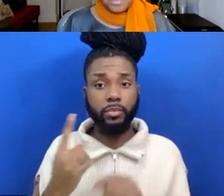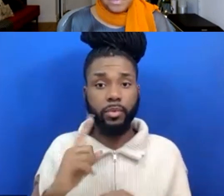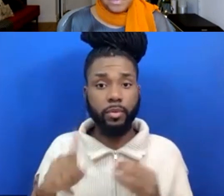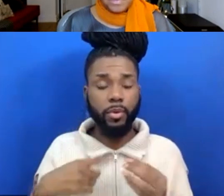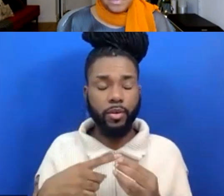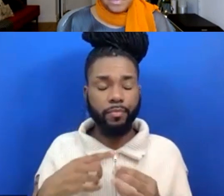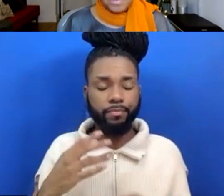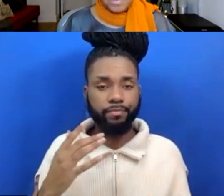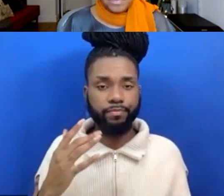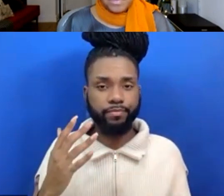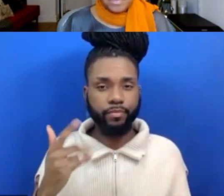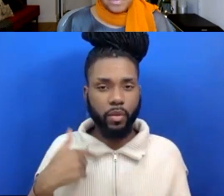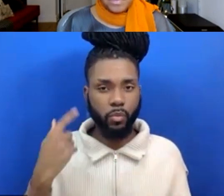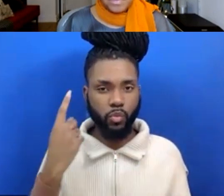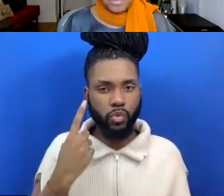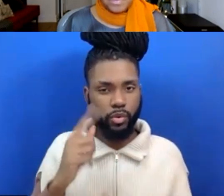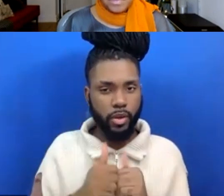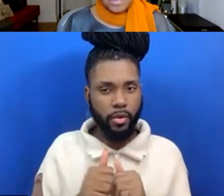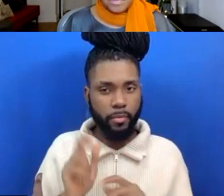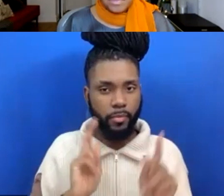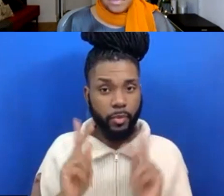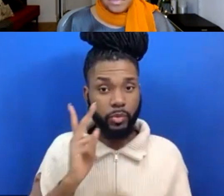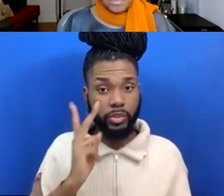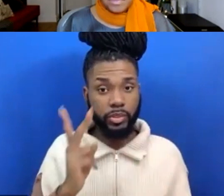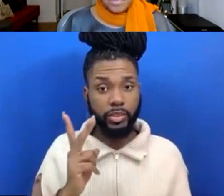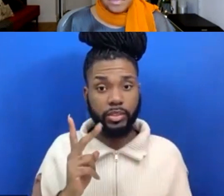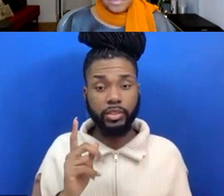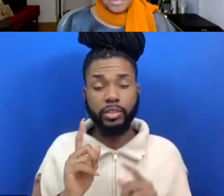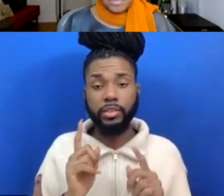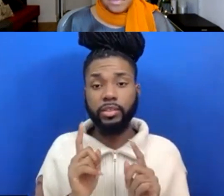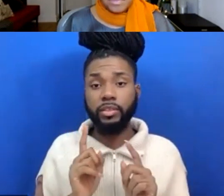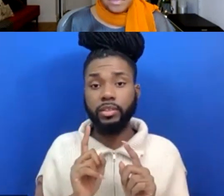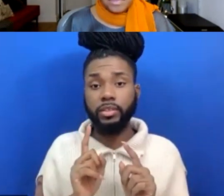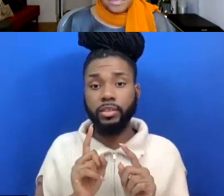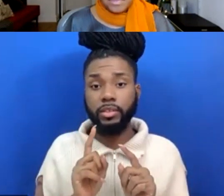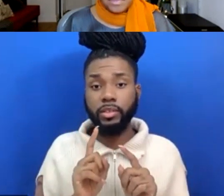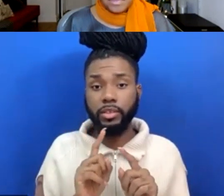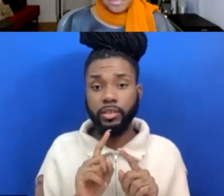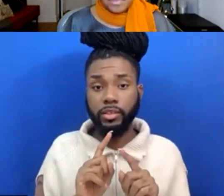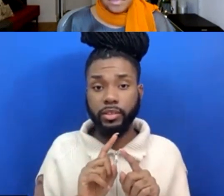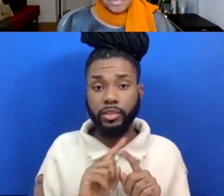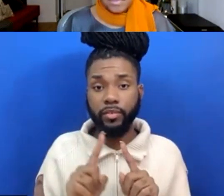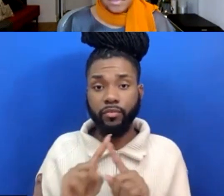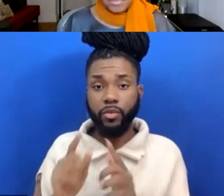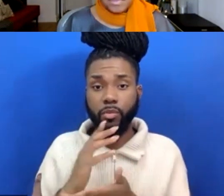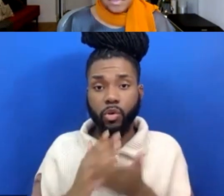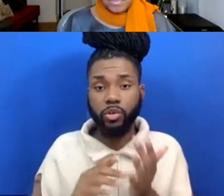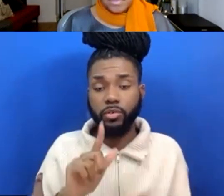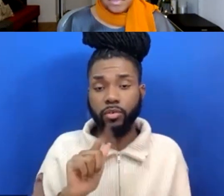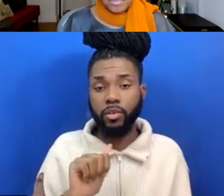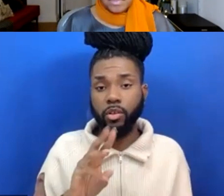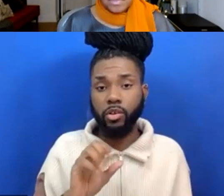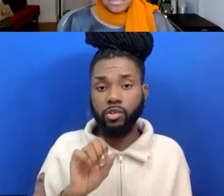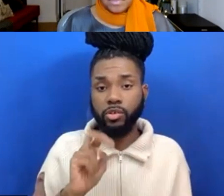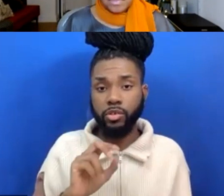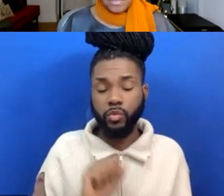I'm wondering how people see the sort of different bodies of Lawson's work. So the work that's distressed